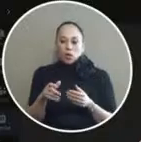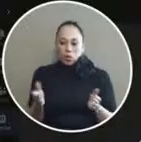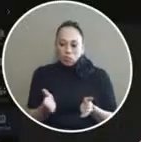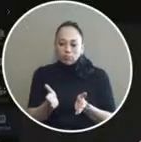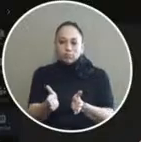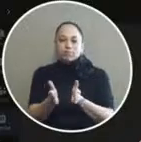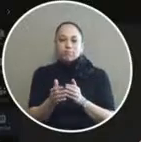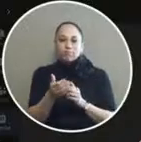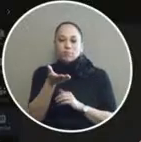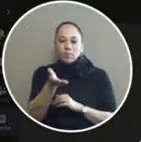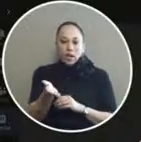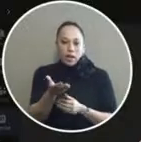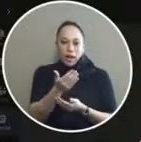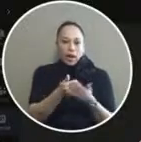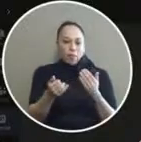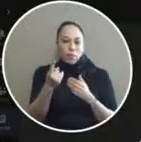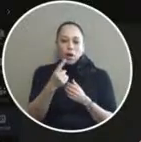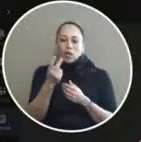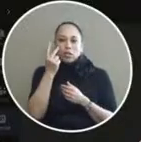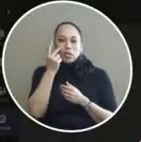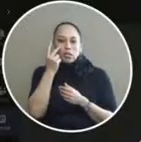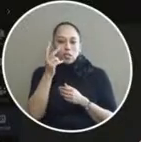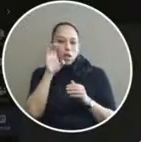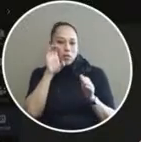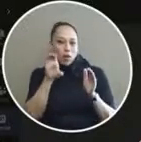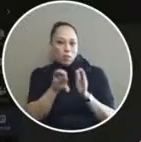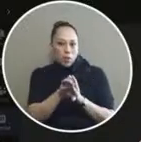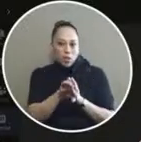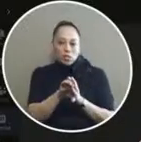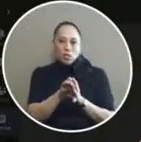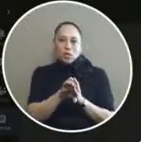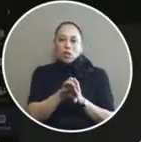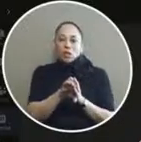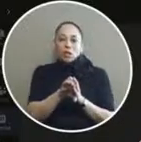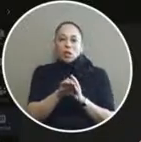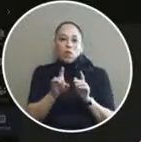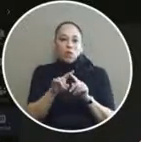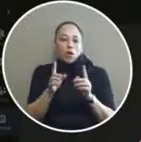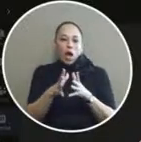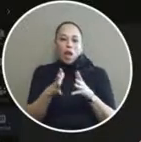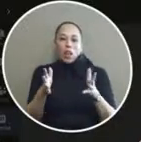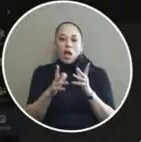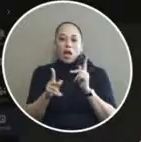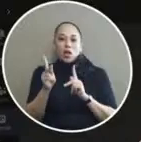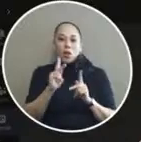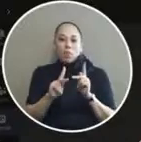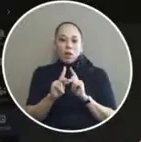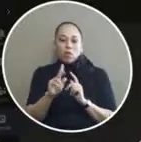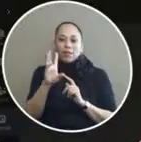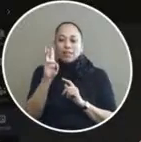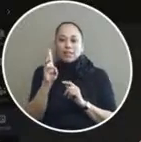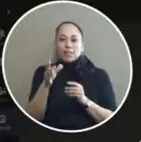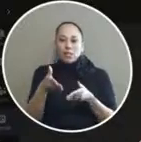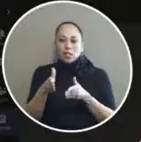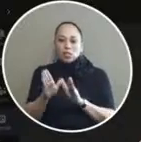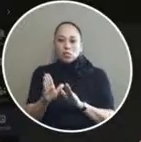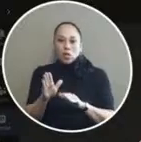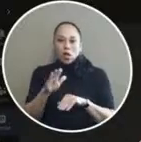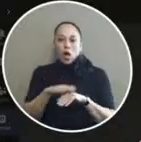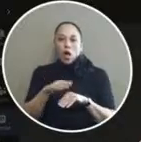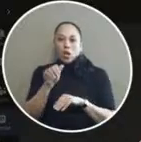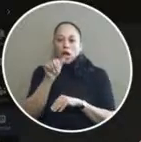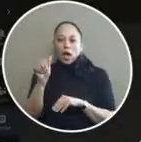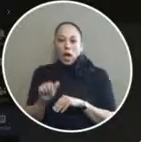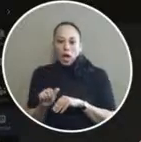proactively there. I mean, everybody saw the images of 6th Street, or a lot of people saw the images of 6th Street in Austin